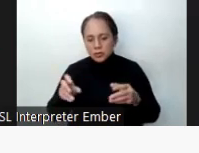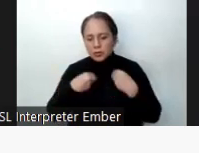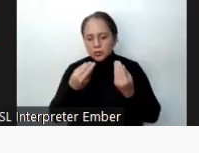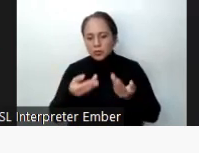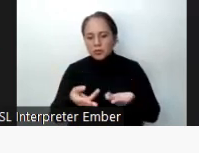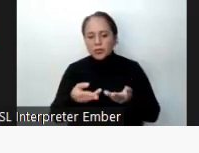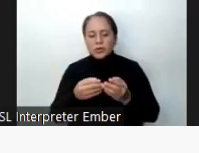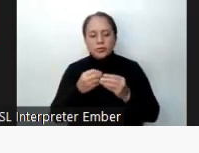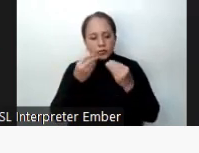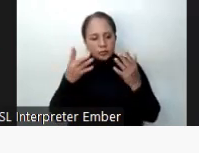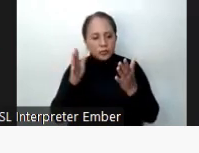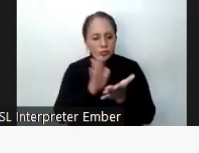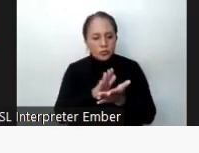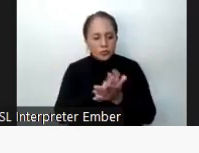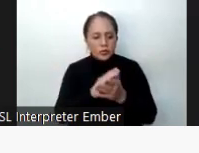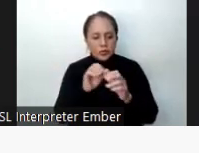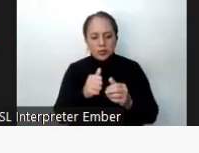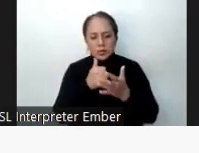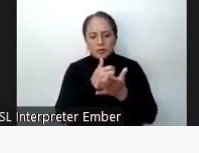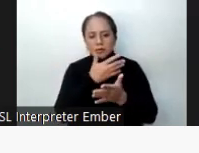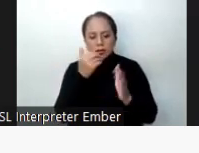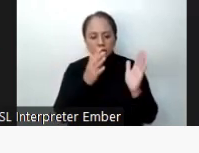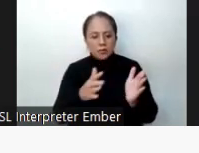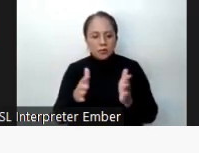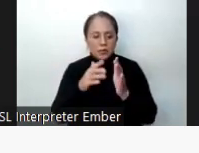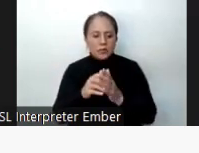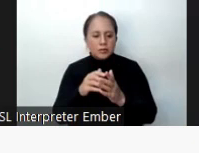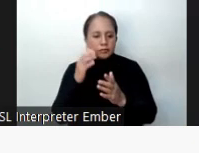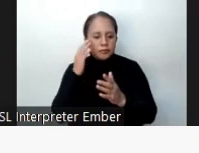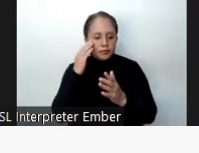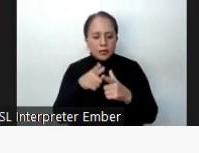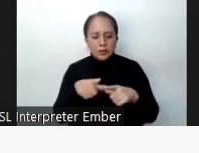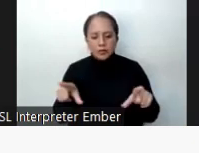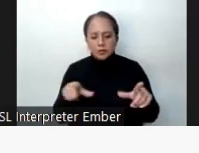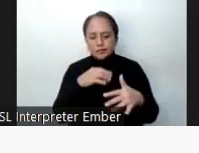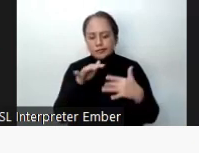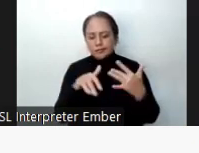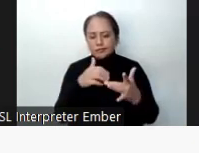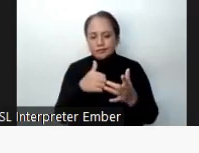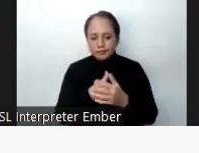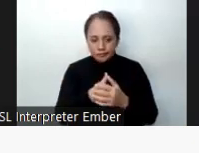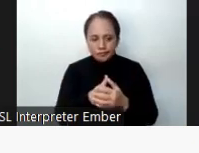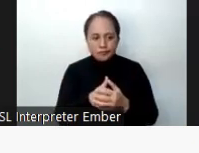information to schools, which can help them better plan their literacy and language interaction.